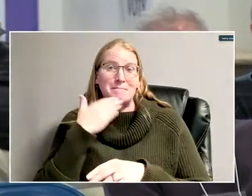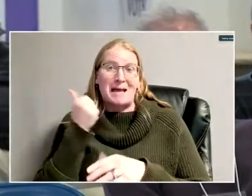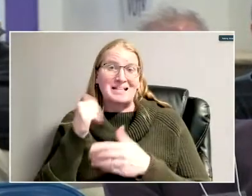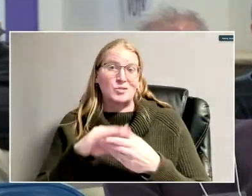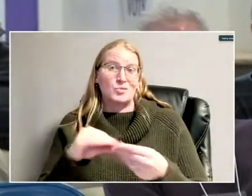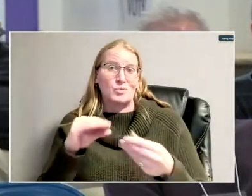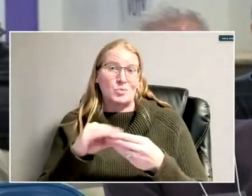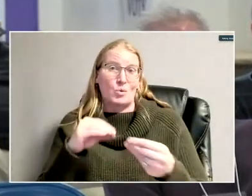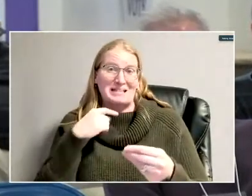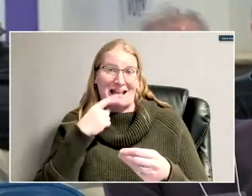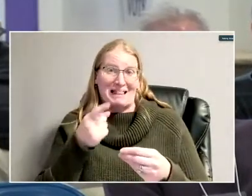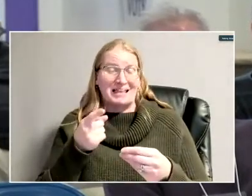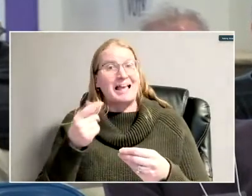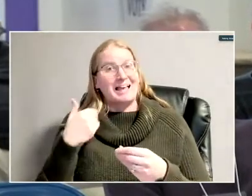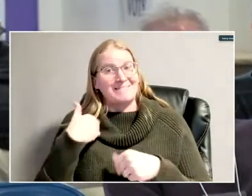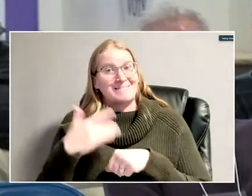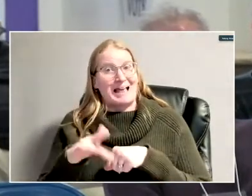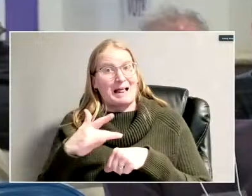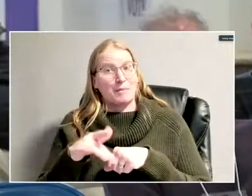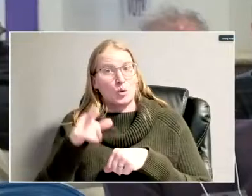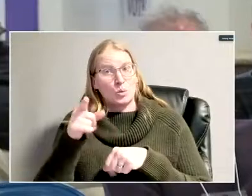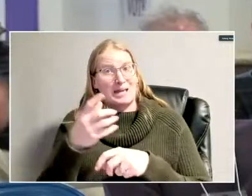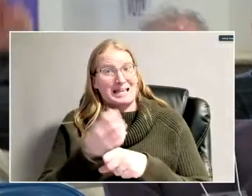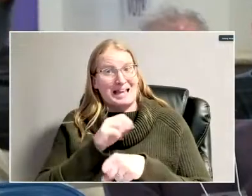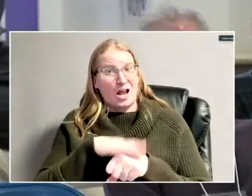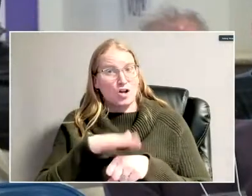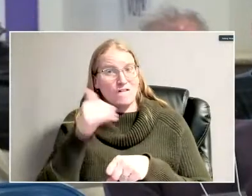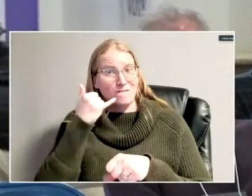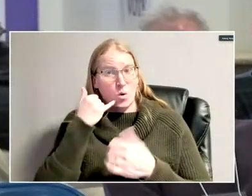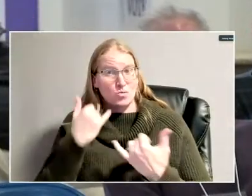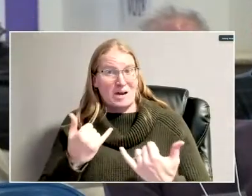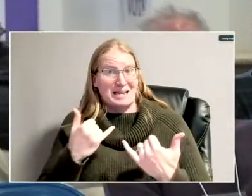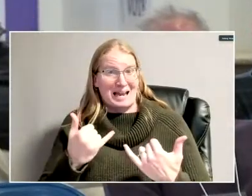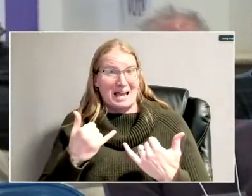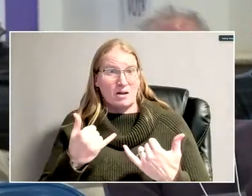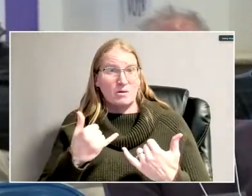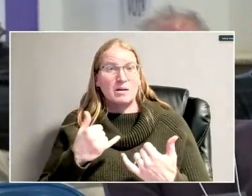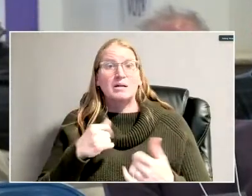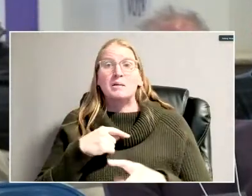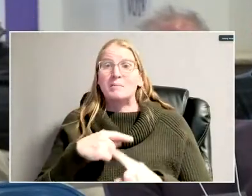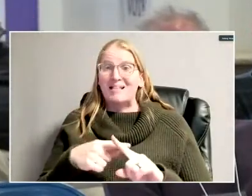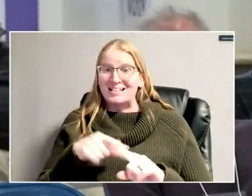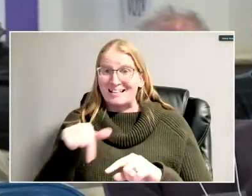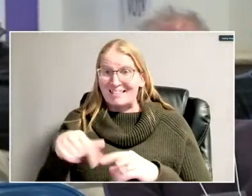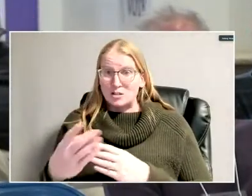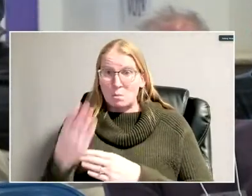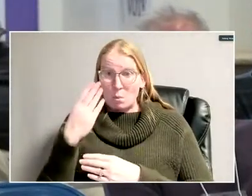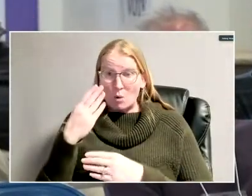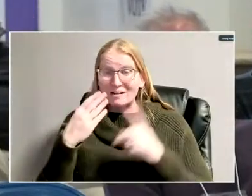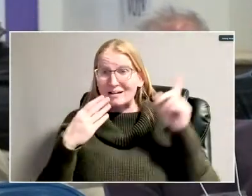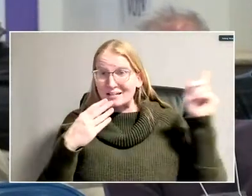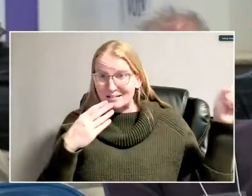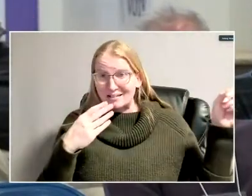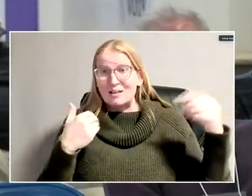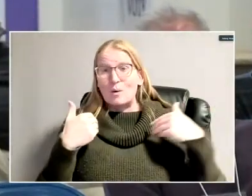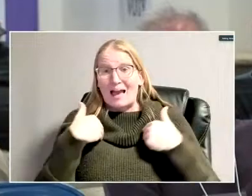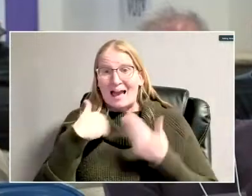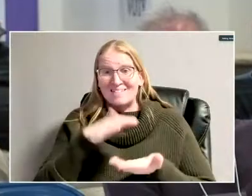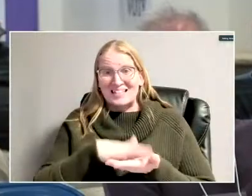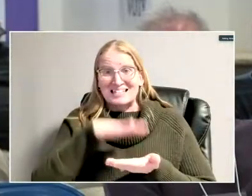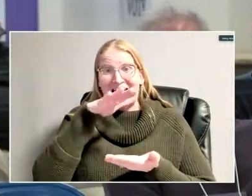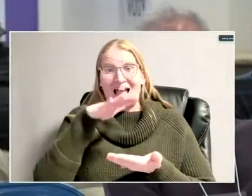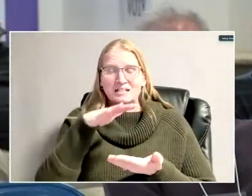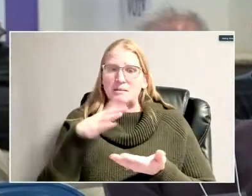available you can get it on your phone right now I also brought this morning there are stacks of them unless they've all been